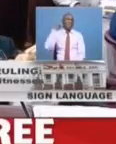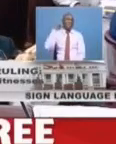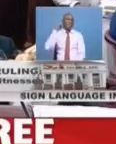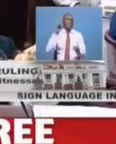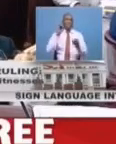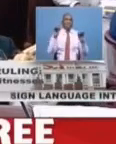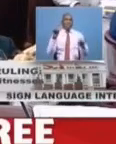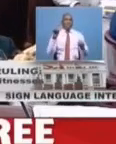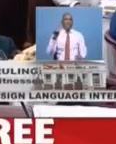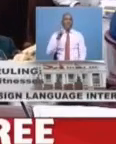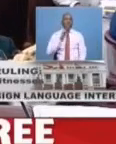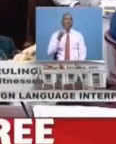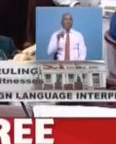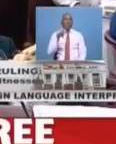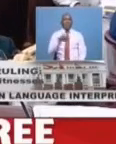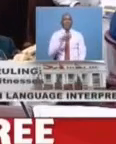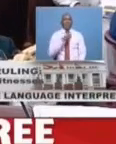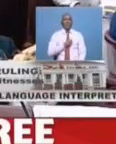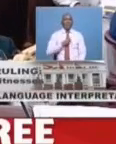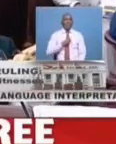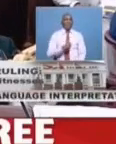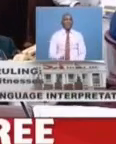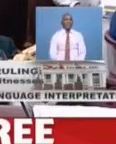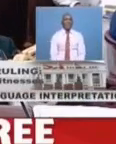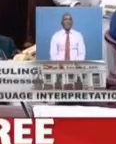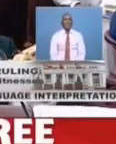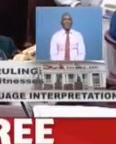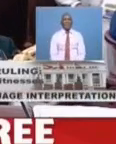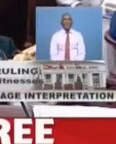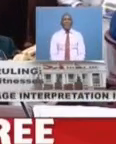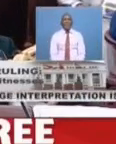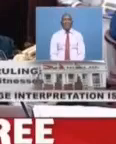And in our response,